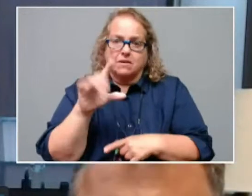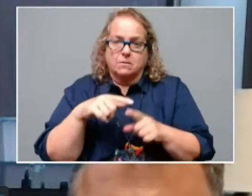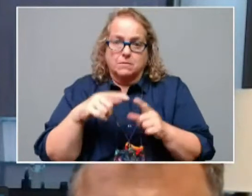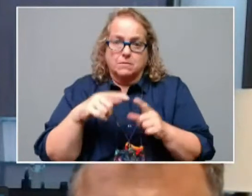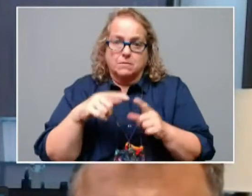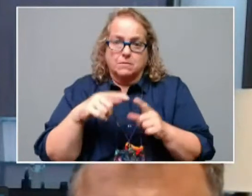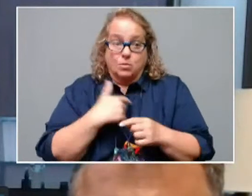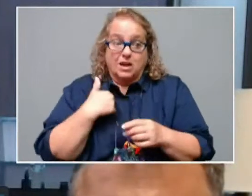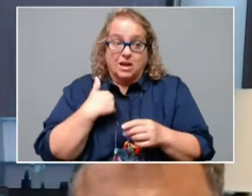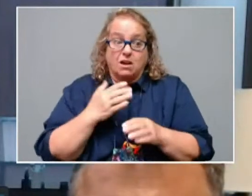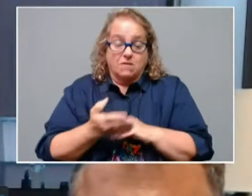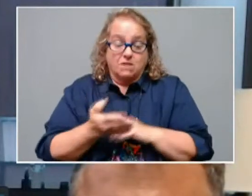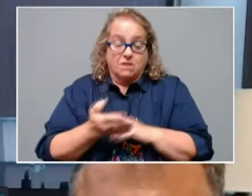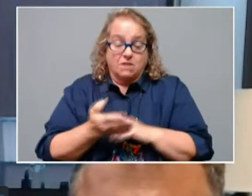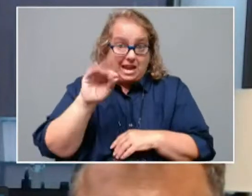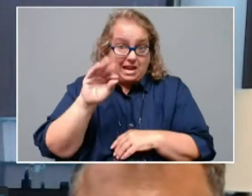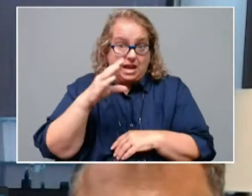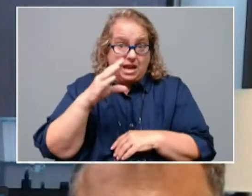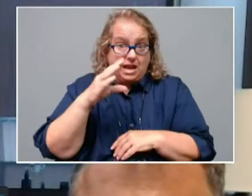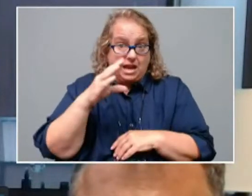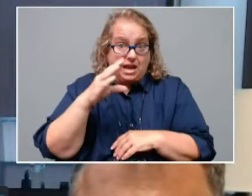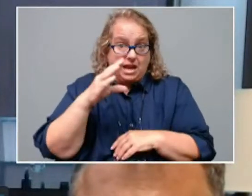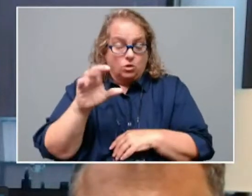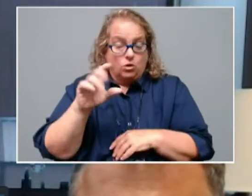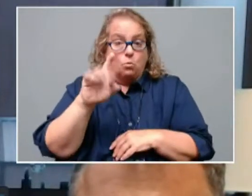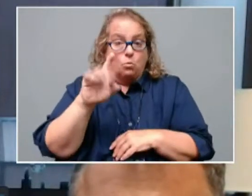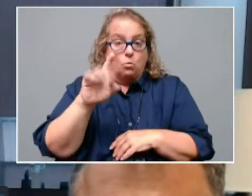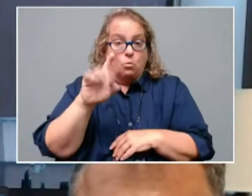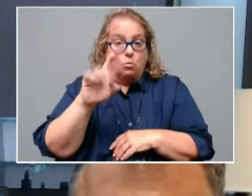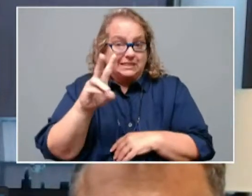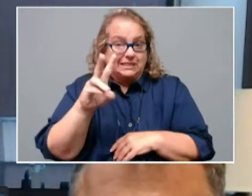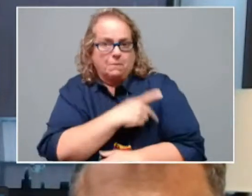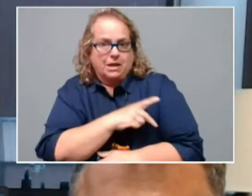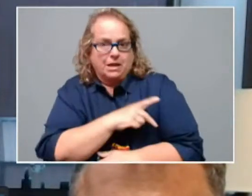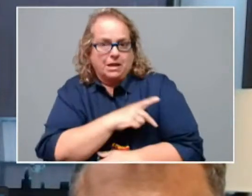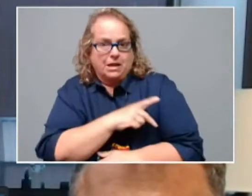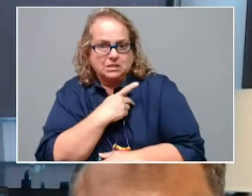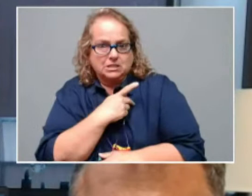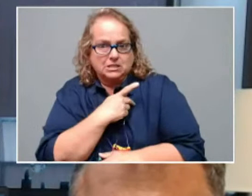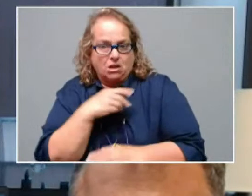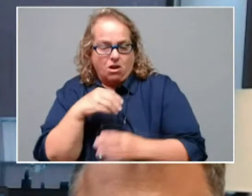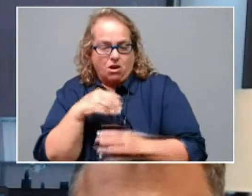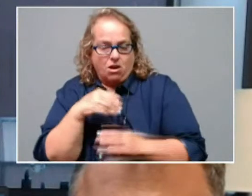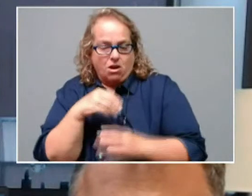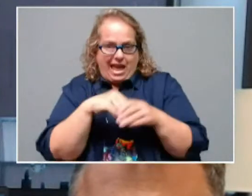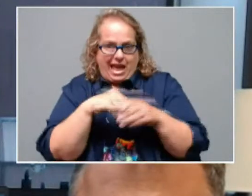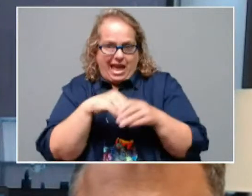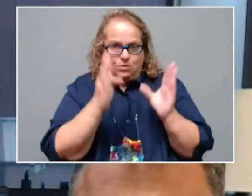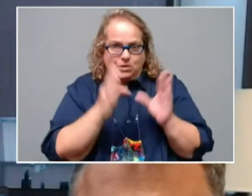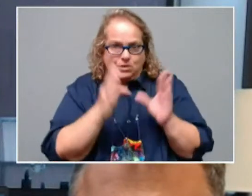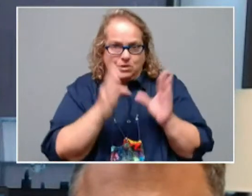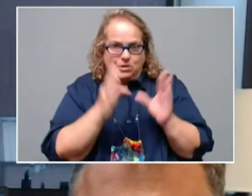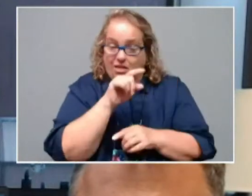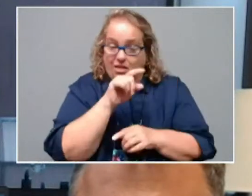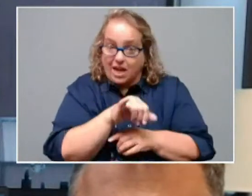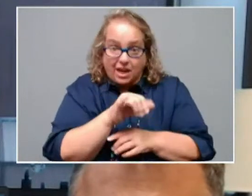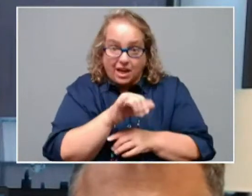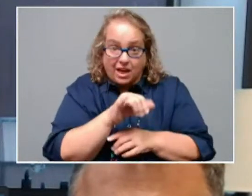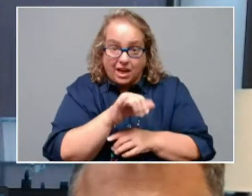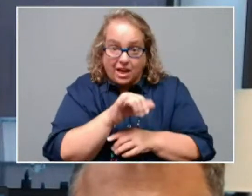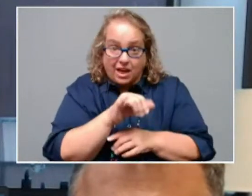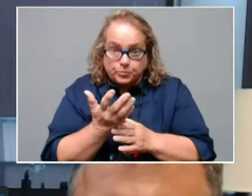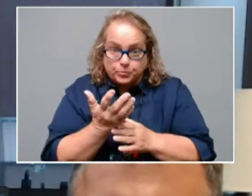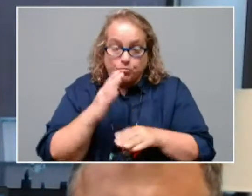over 100. As of this morning, we had 106 patients on the in-house side. So that's on the board. We're posting about